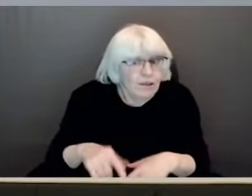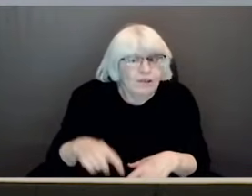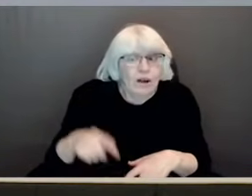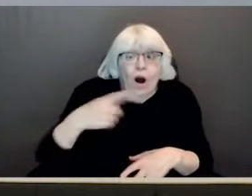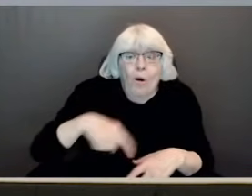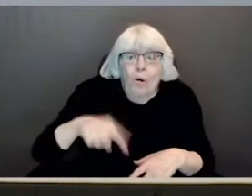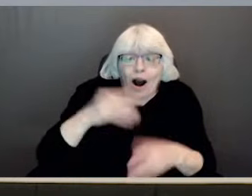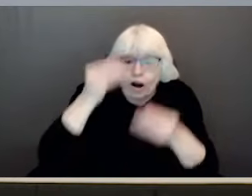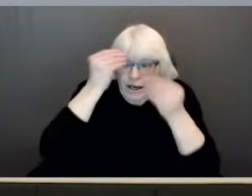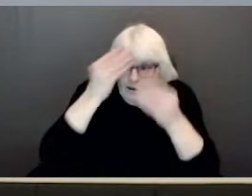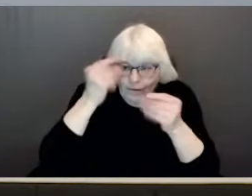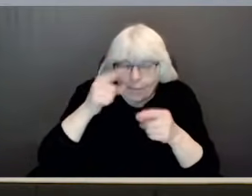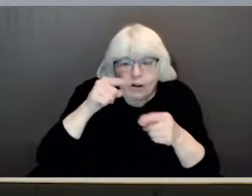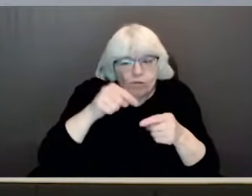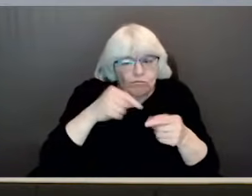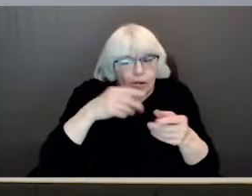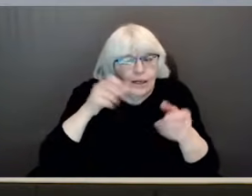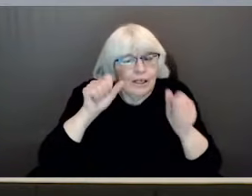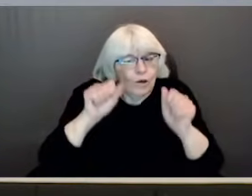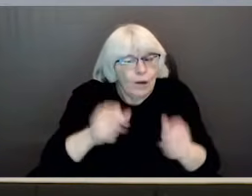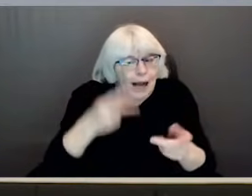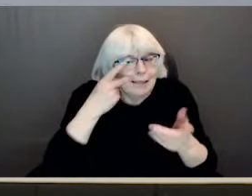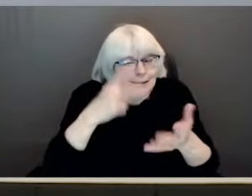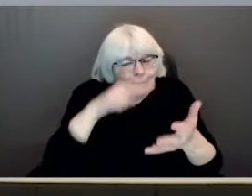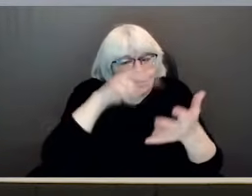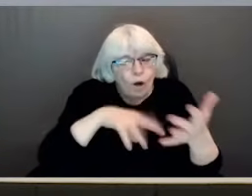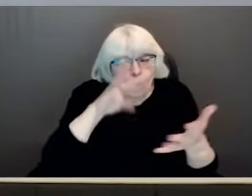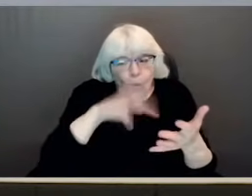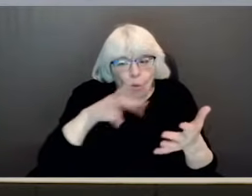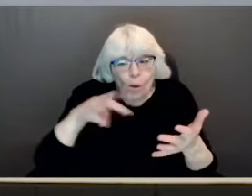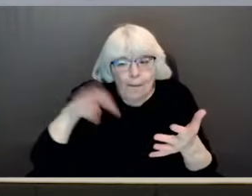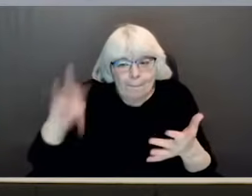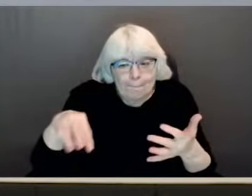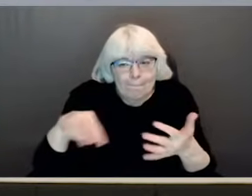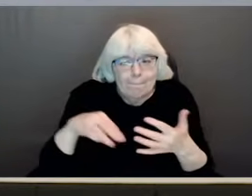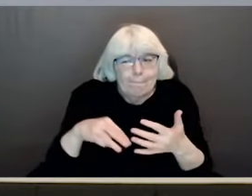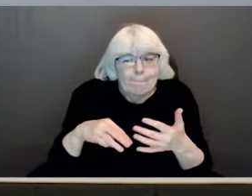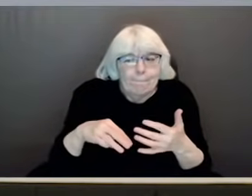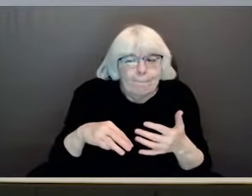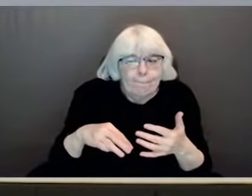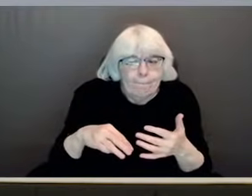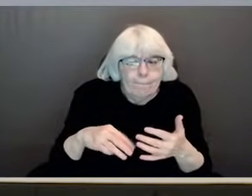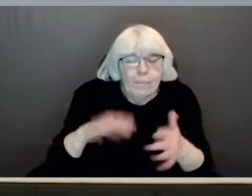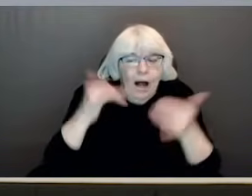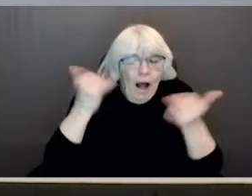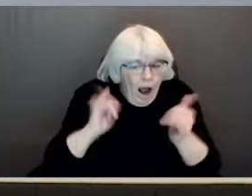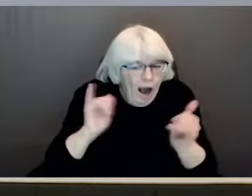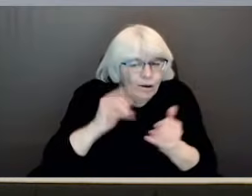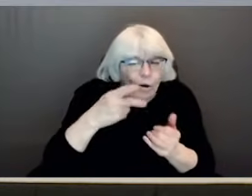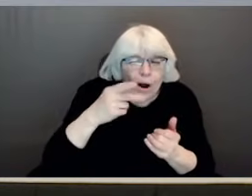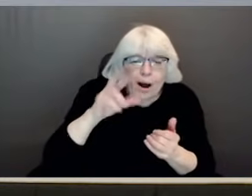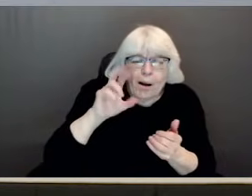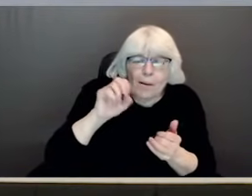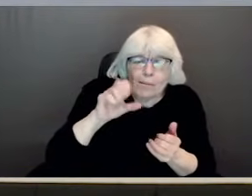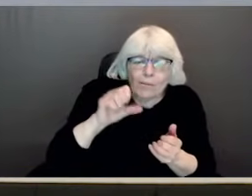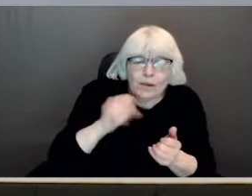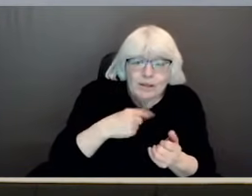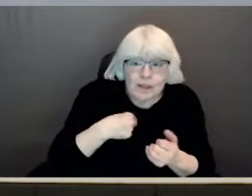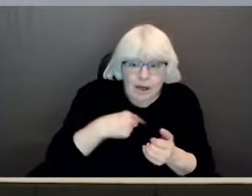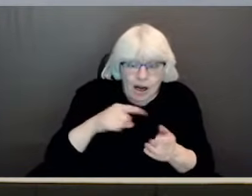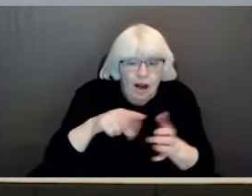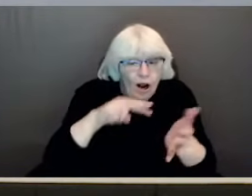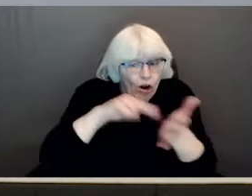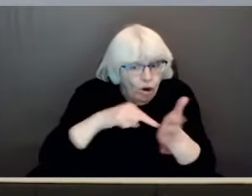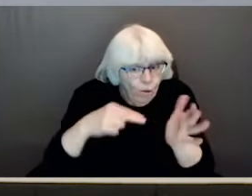And does that, with the QR code and the app, does that mean you no longer have to show identification as well when you're showing that? No, you'll